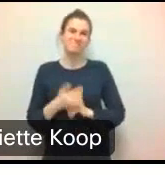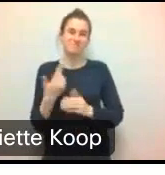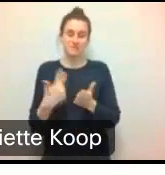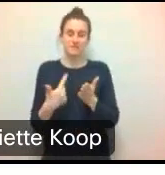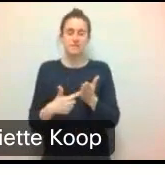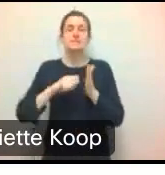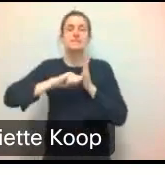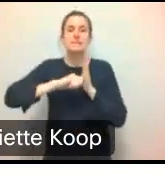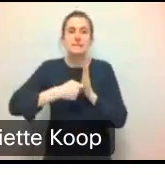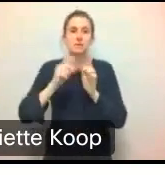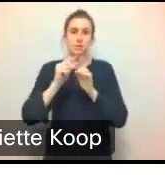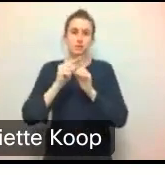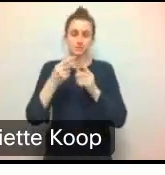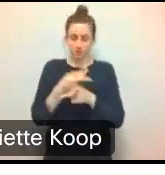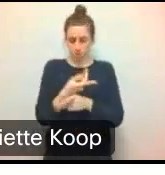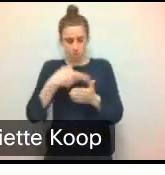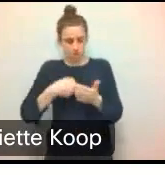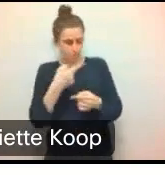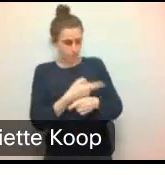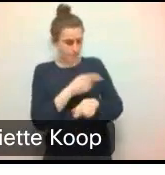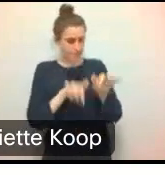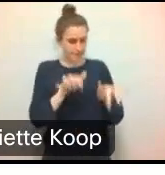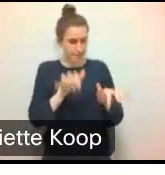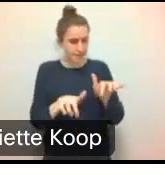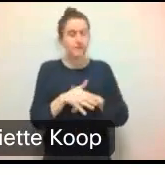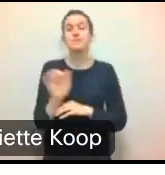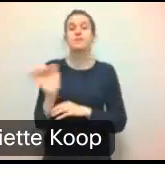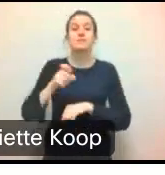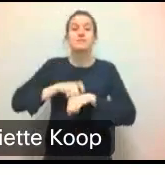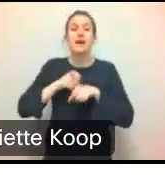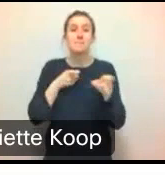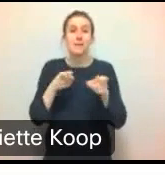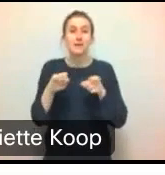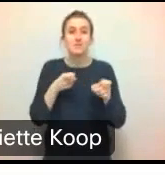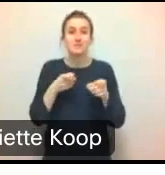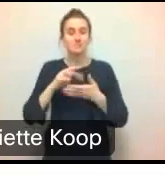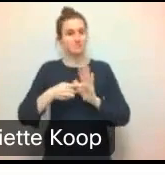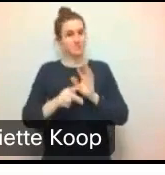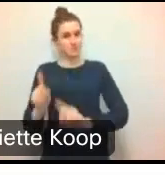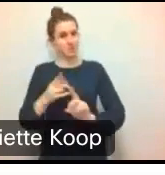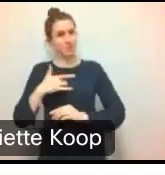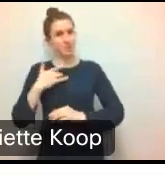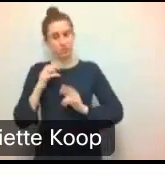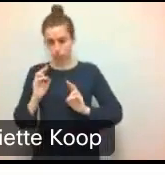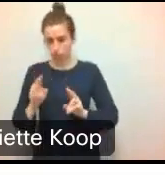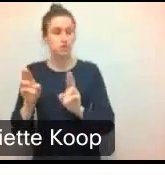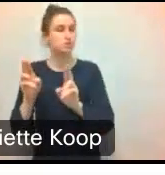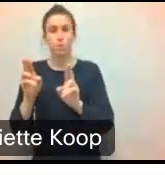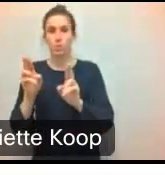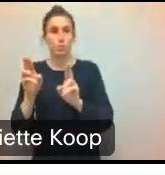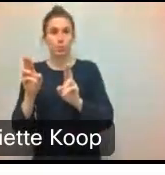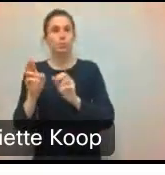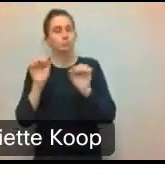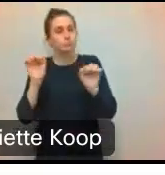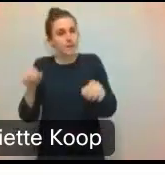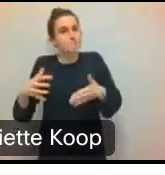the right things to put in, and also time management, so that way nobody has to feel like they're rushed and they can take that